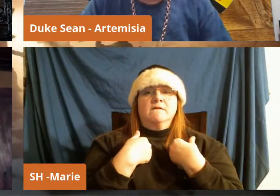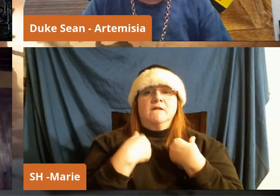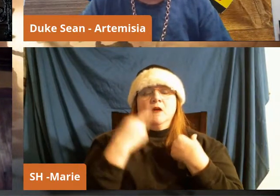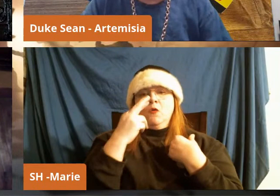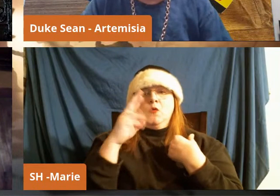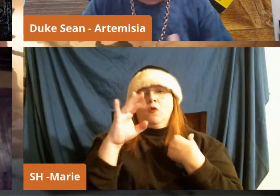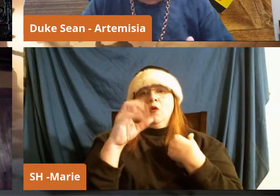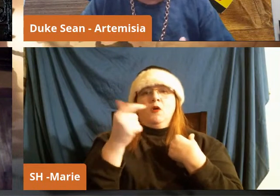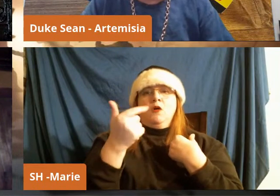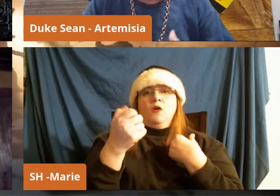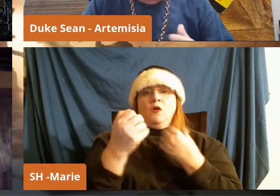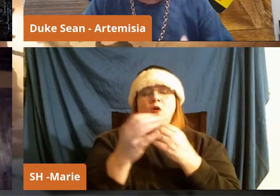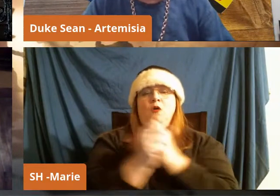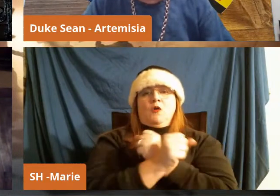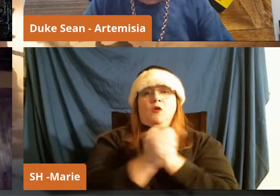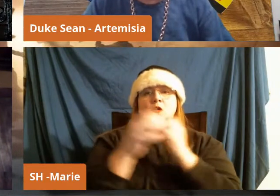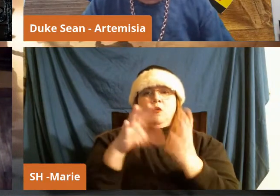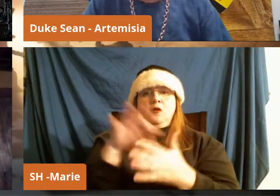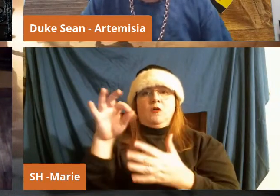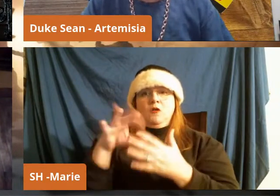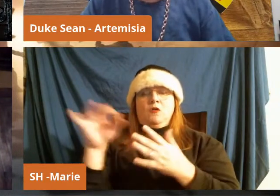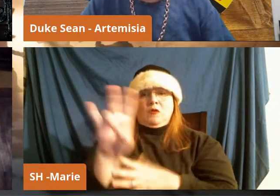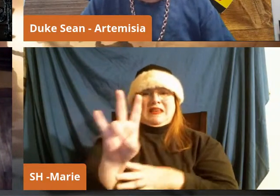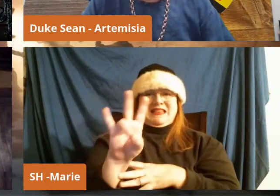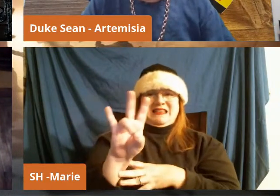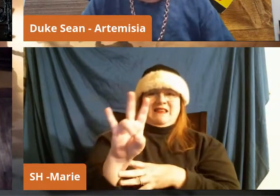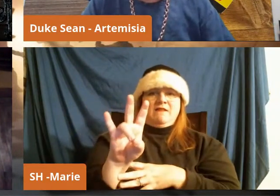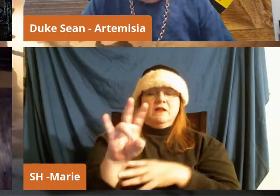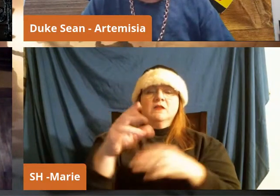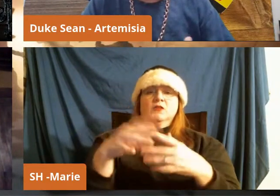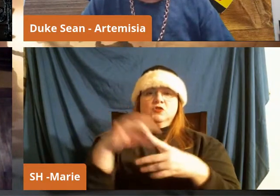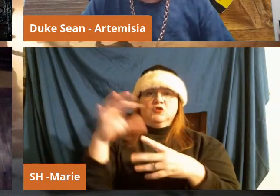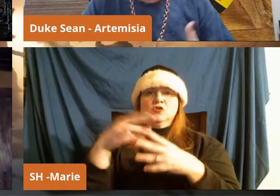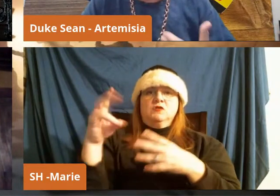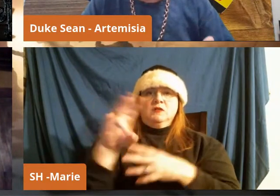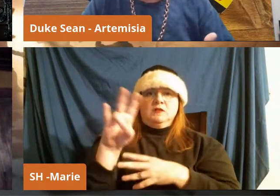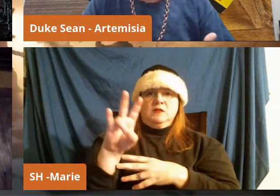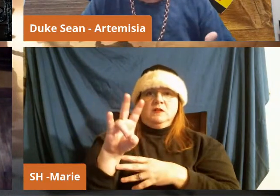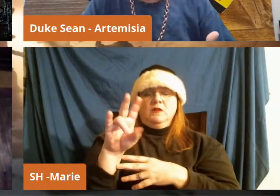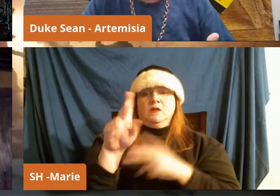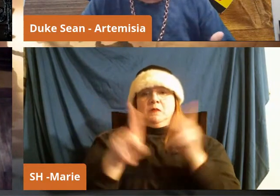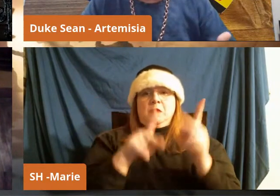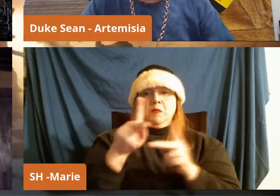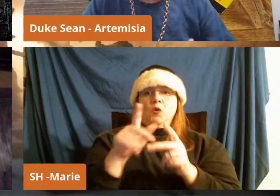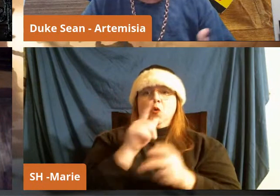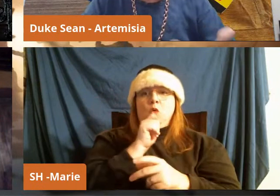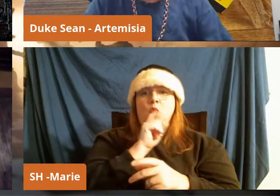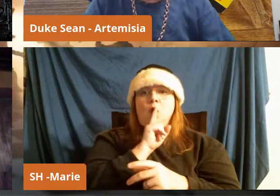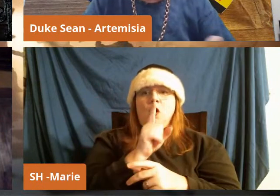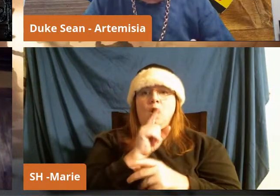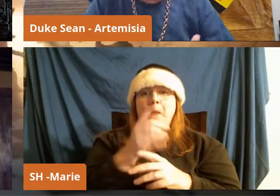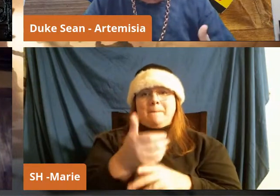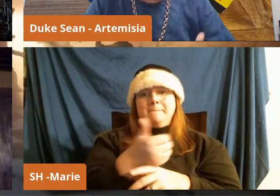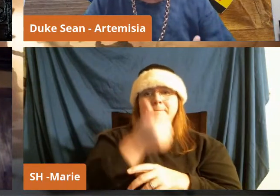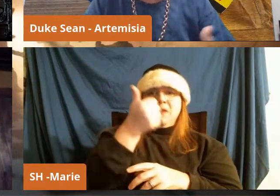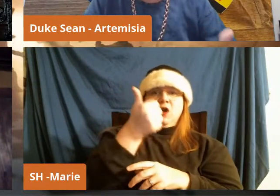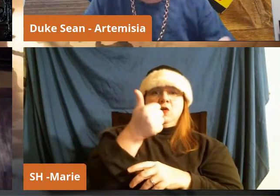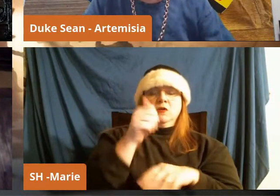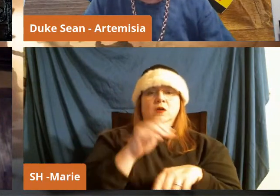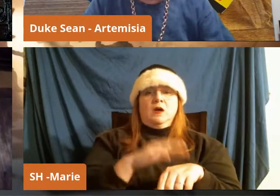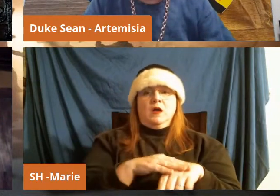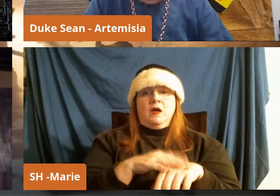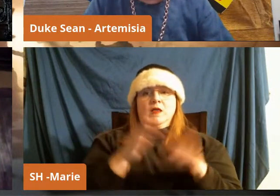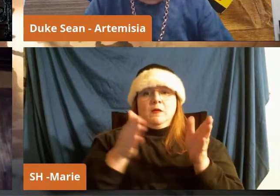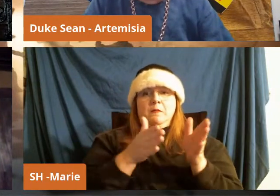Guard that is our Chosen Seven. And the Chosen Seven to me are the people who are most on their